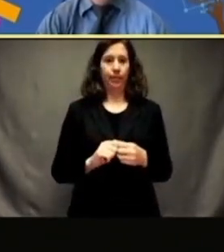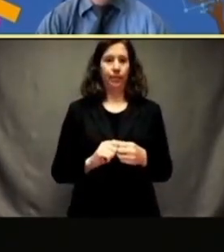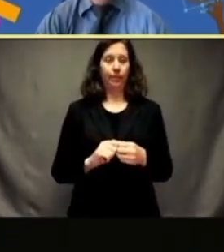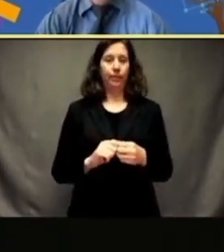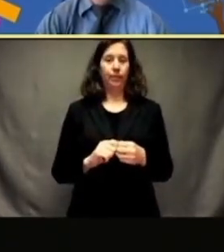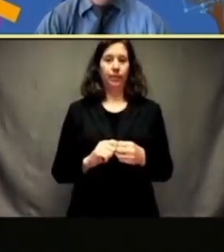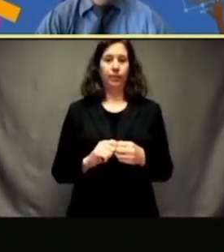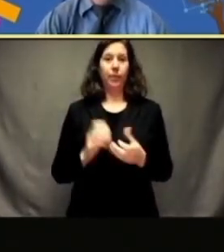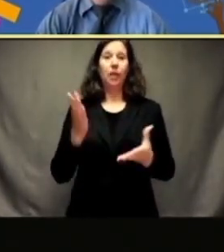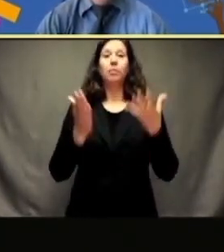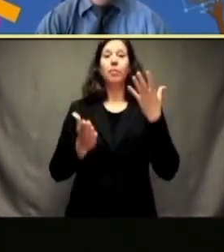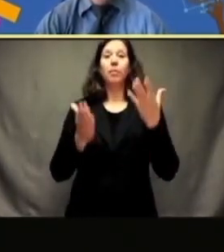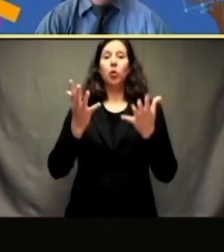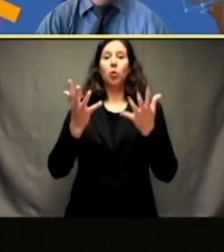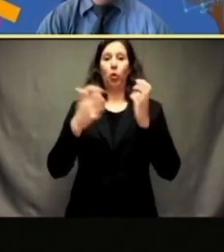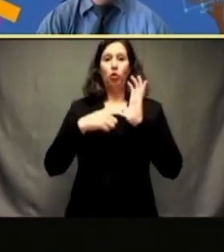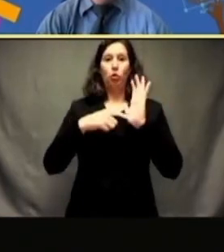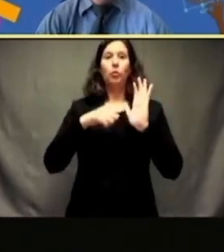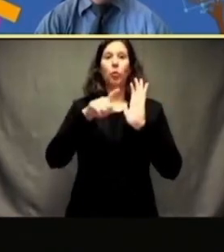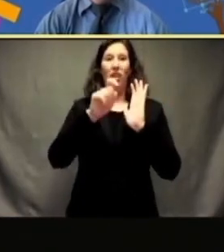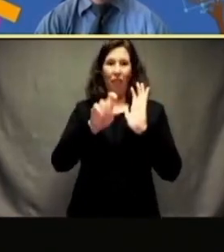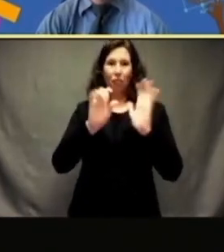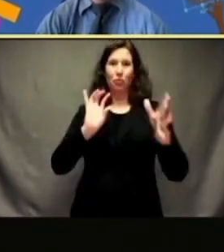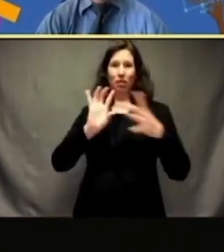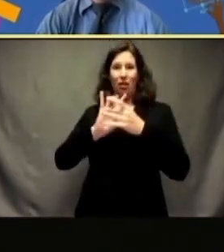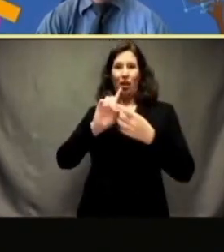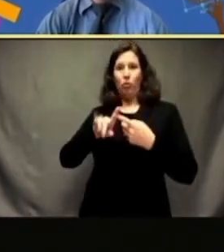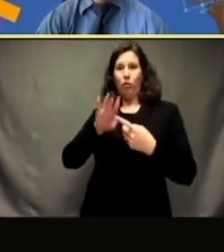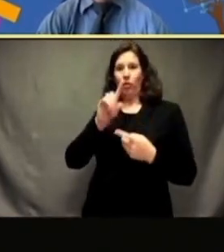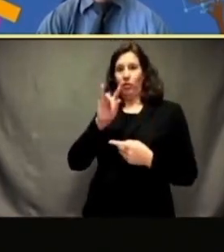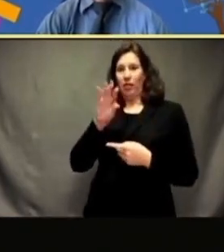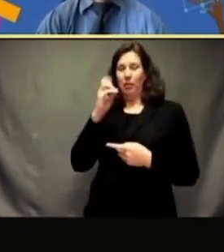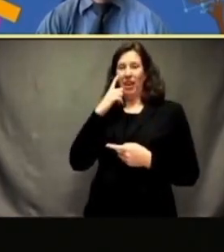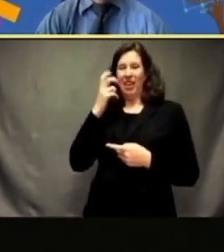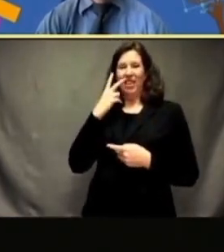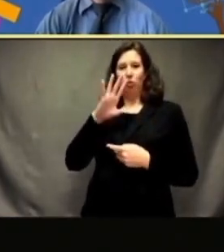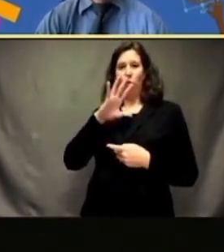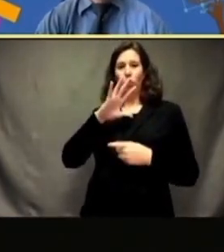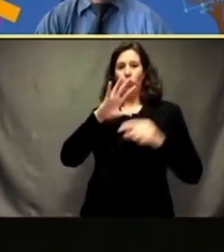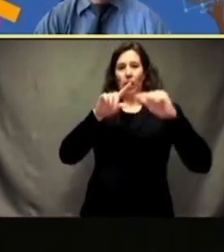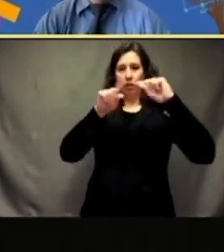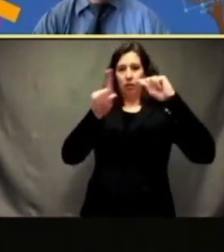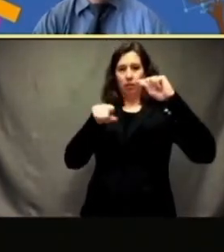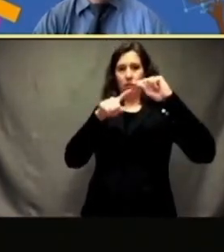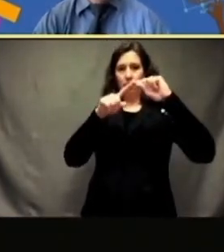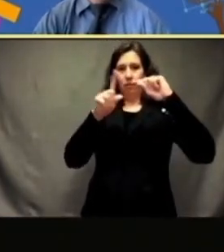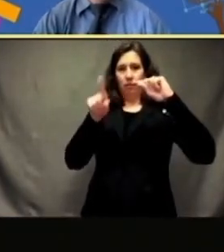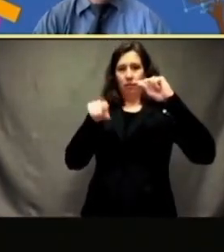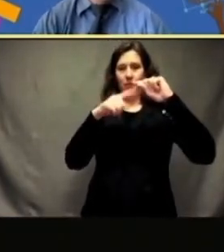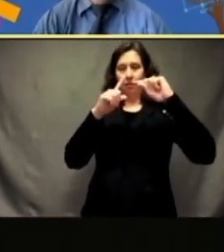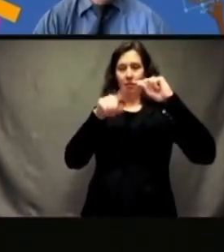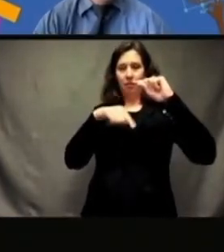And maybe you want to show them this part where they have to connect to their device, because I can see your screen.